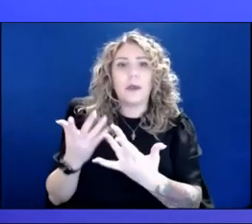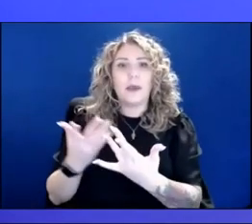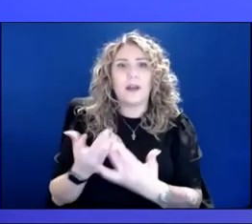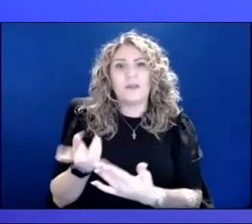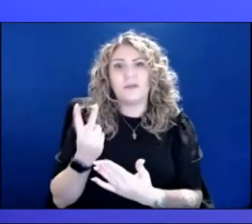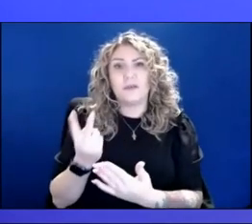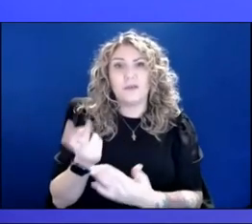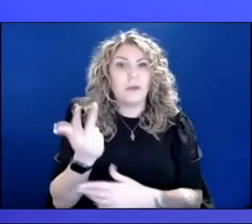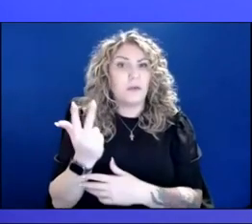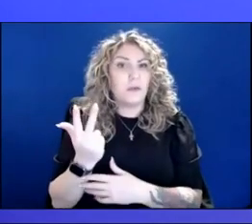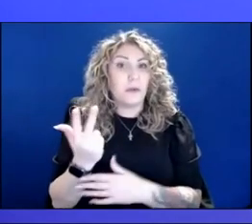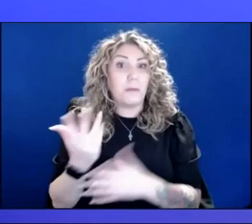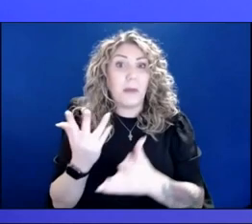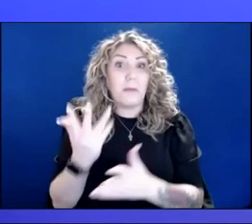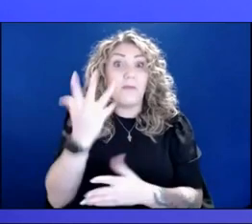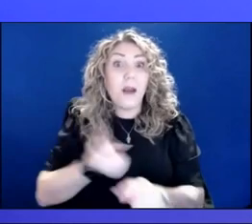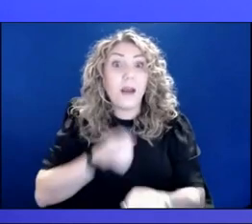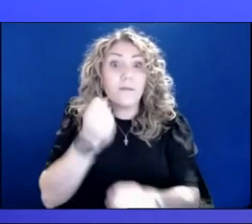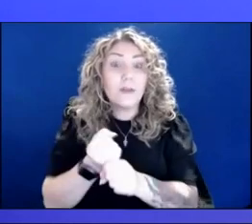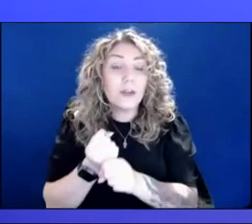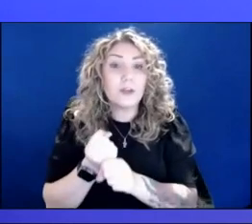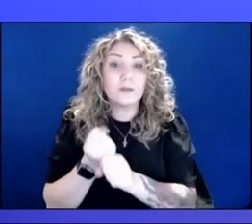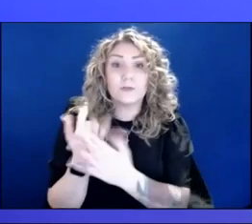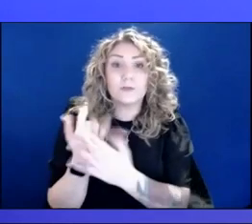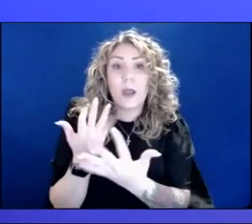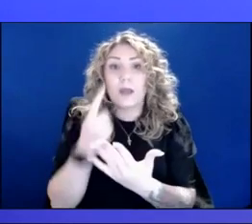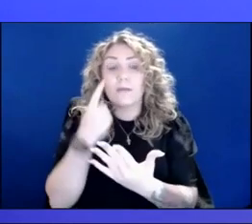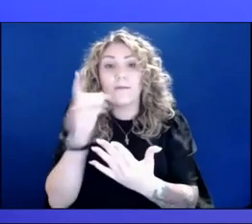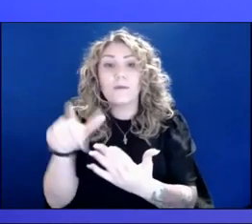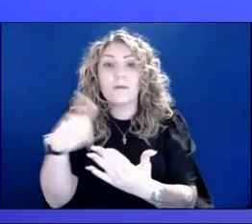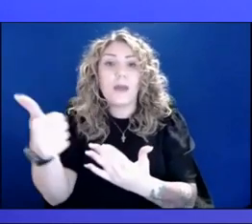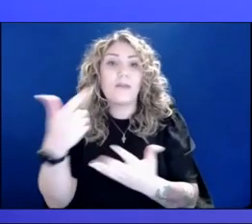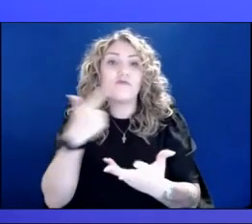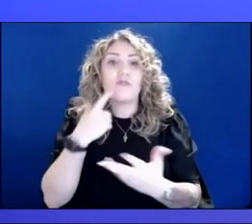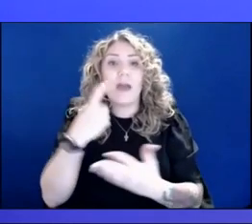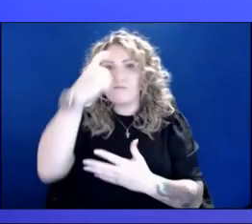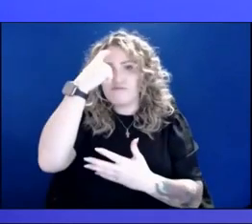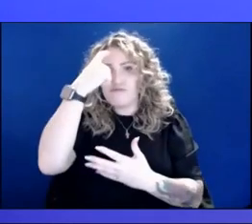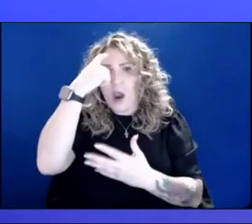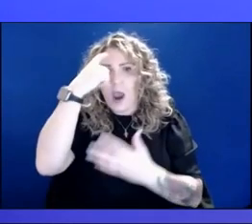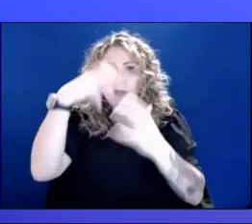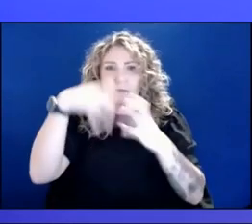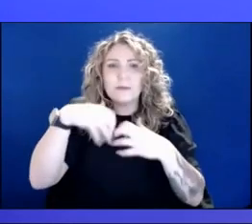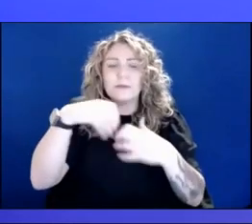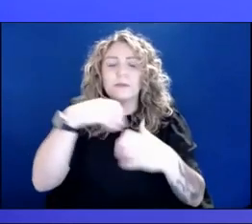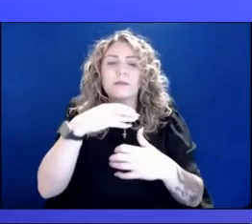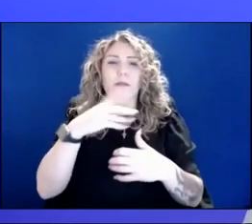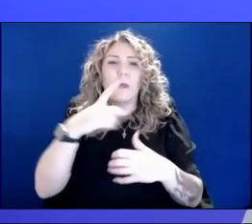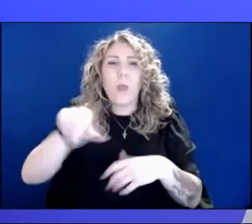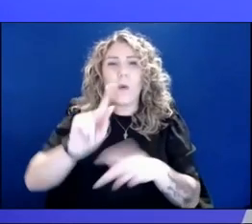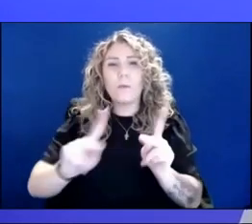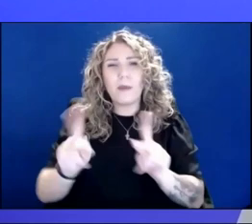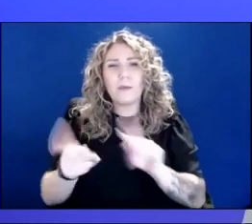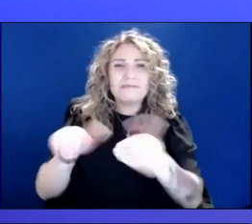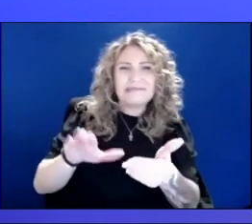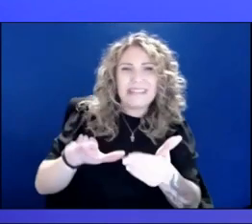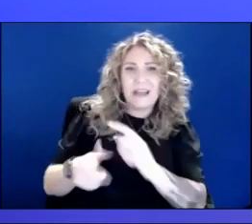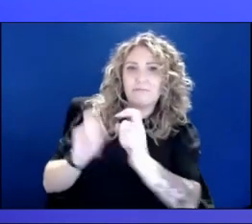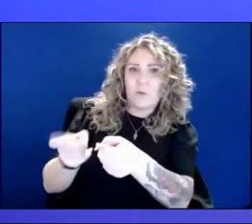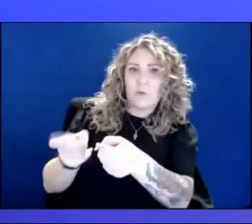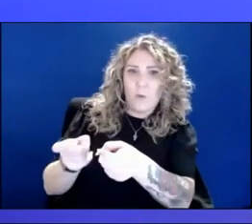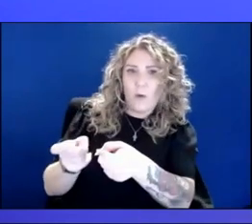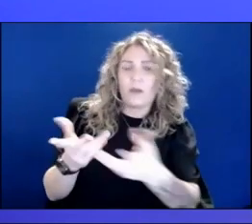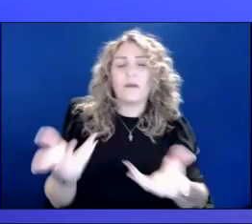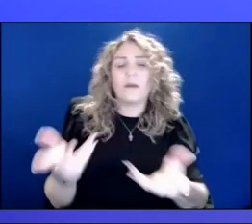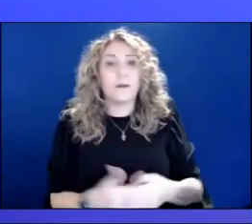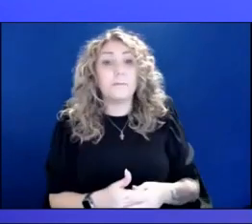list for another type of donor, for the brain dead donor. So, you know, if anybody has the ability to donate, and you can